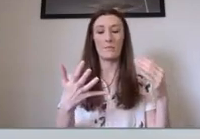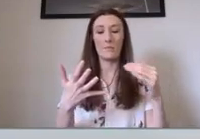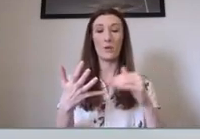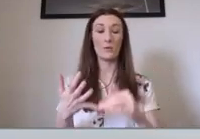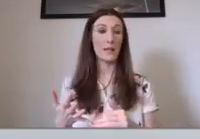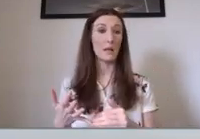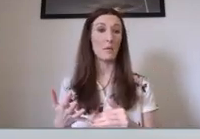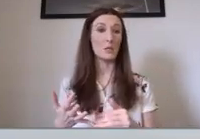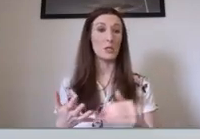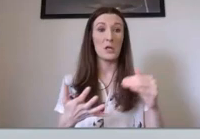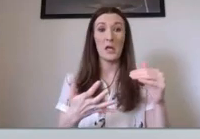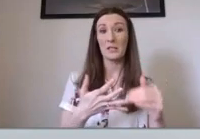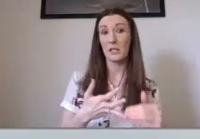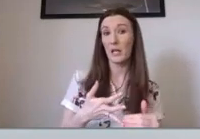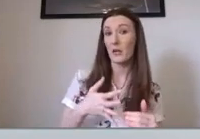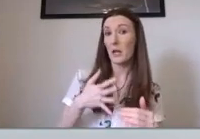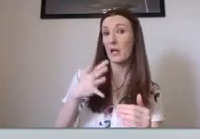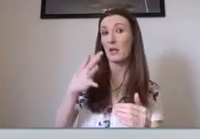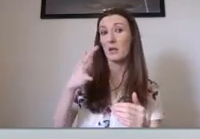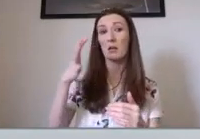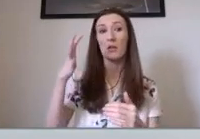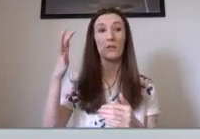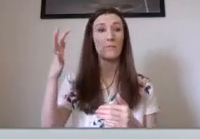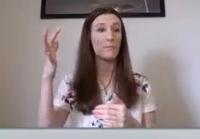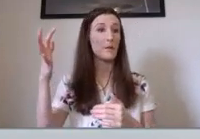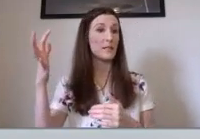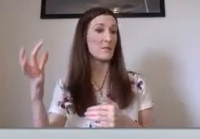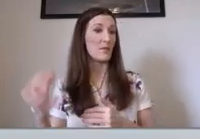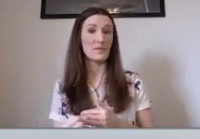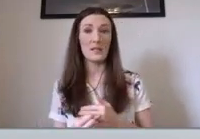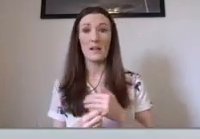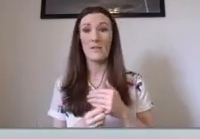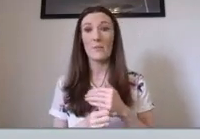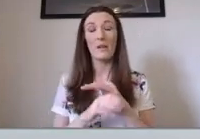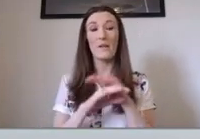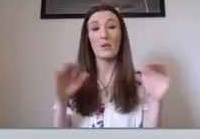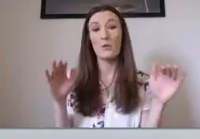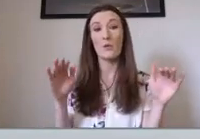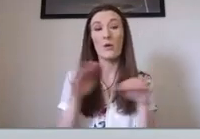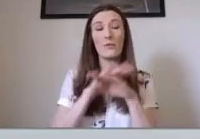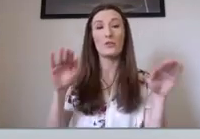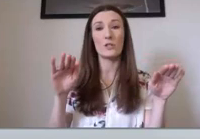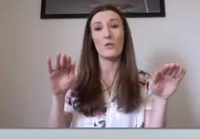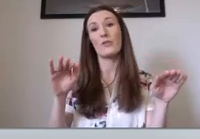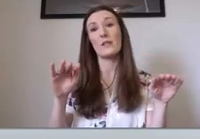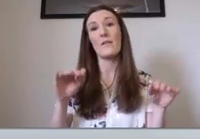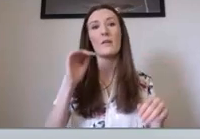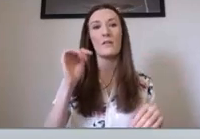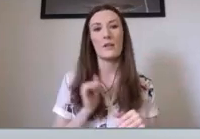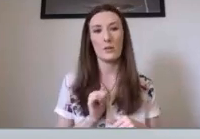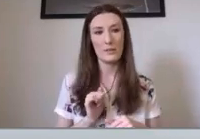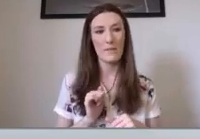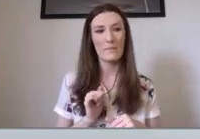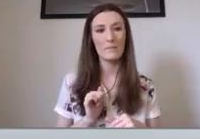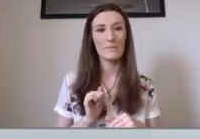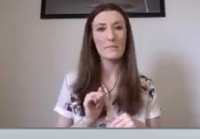person knows sign language, has a hearing aid, is involved in the deaf community, if you don't know, if you just know that they're deaf,